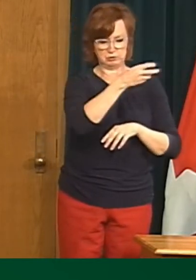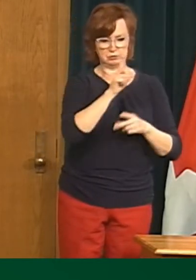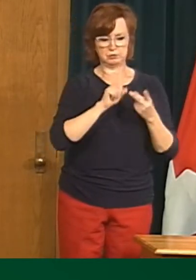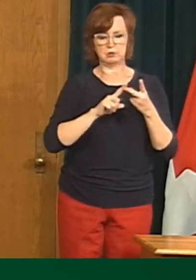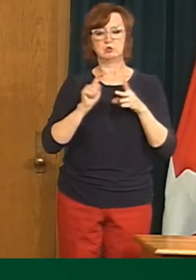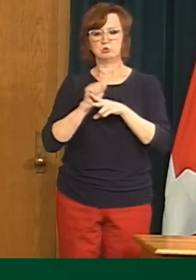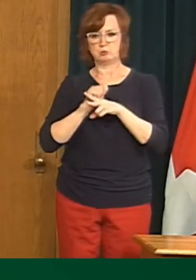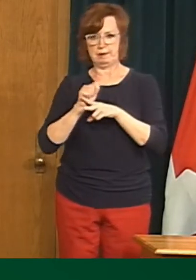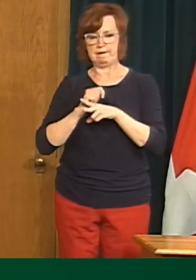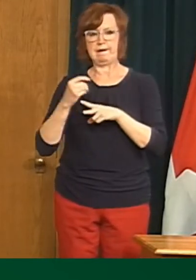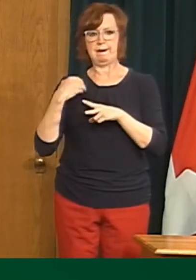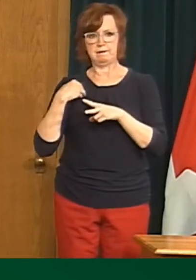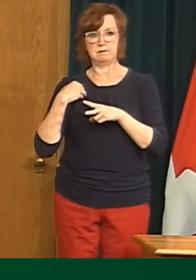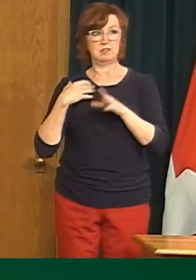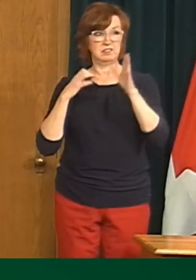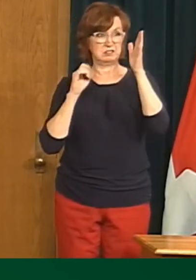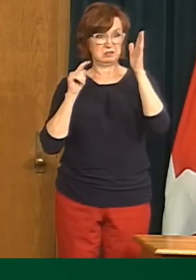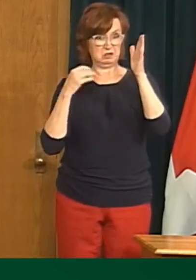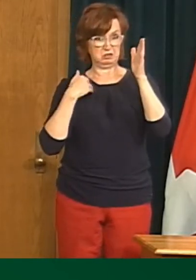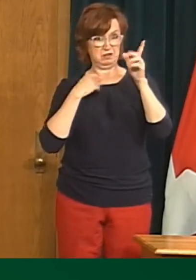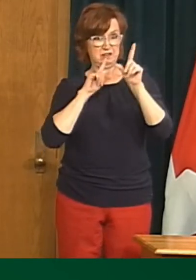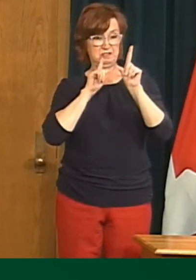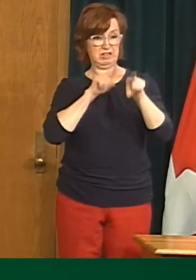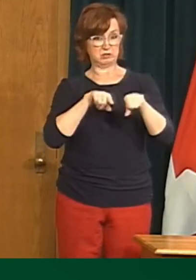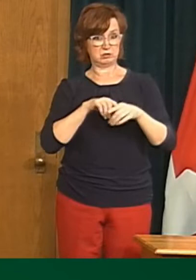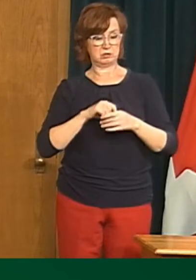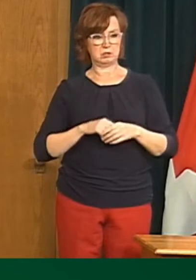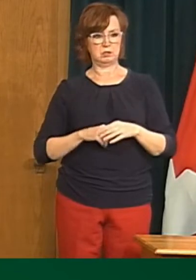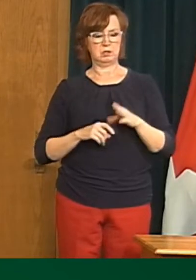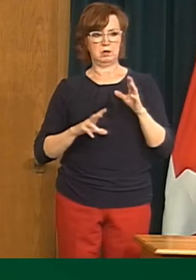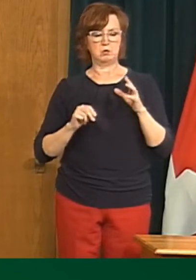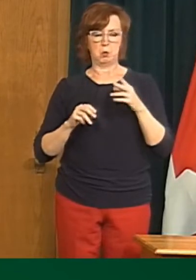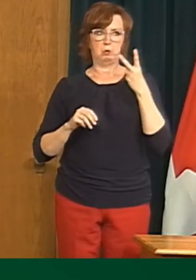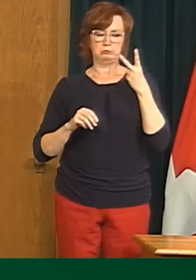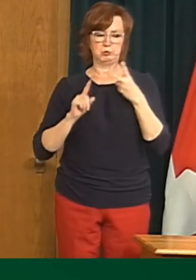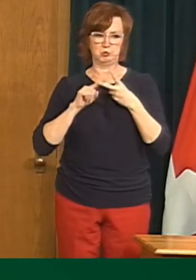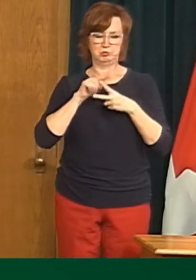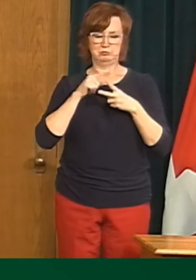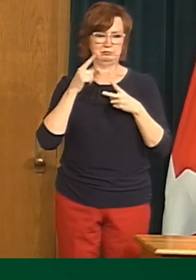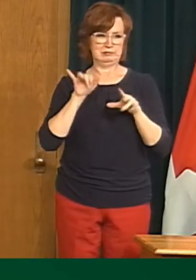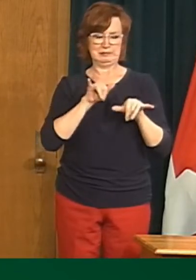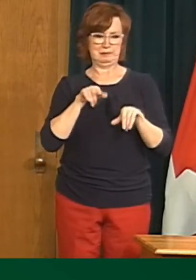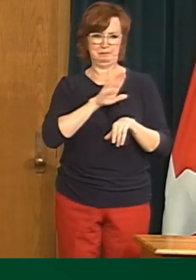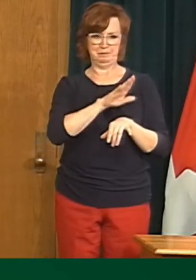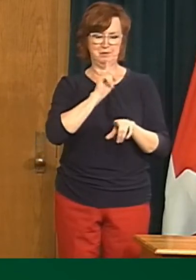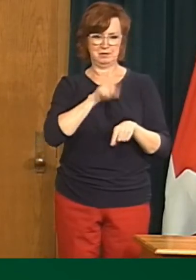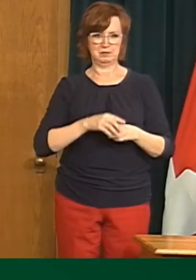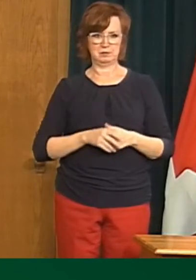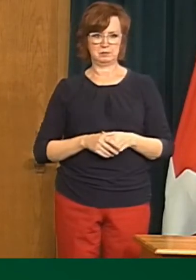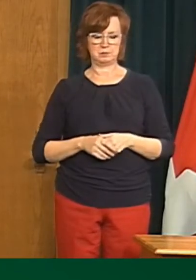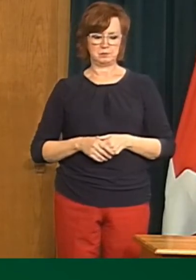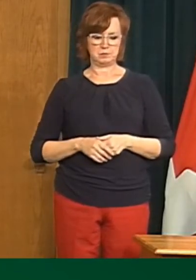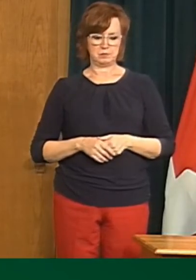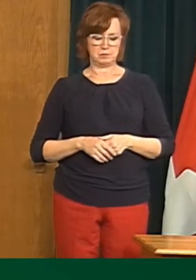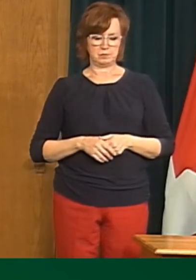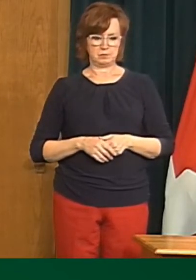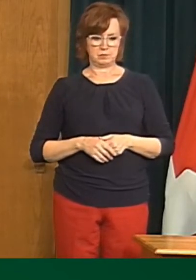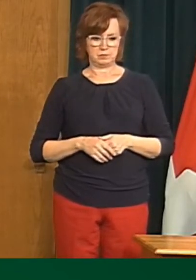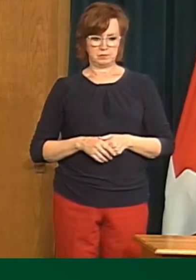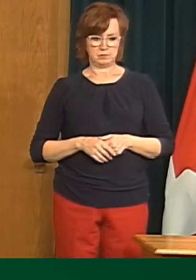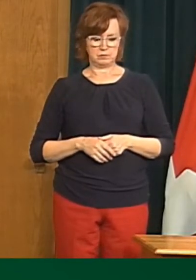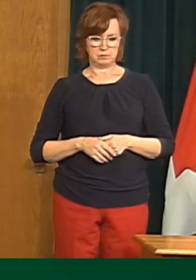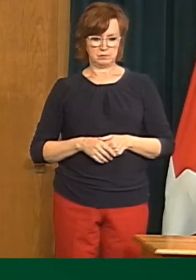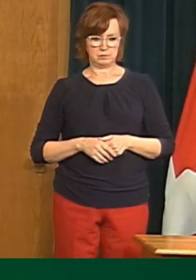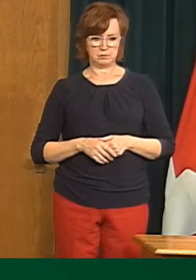you have more specifics with you? Those would be the two big highlights. So the biggest component of the question is how has